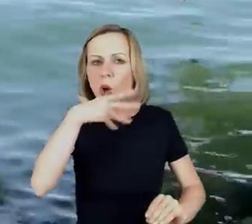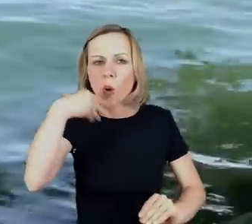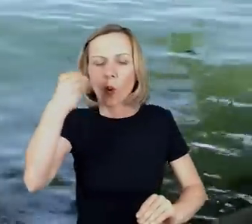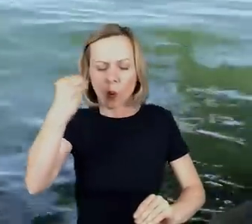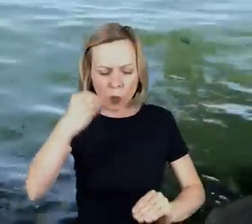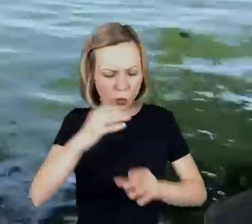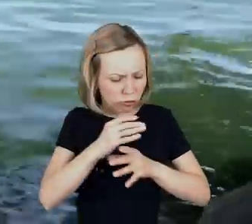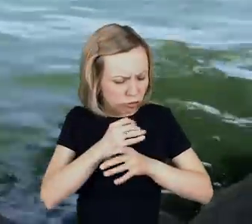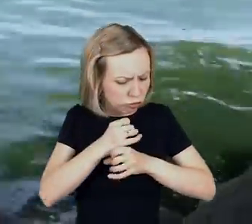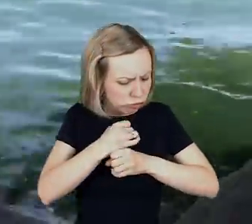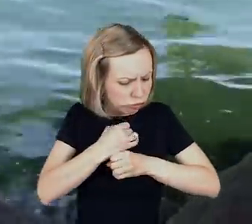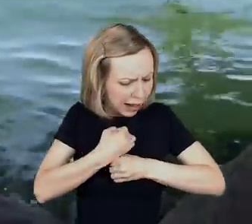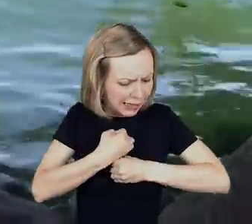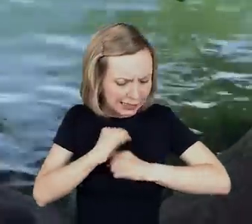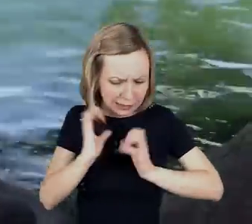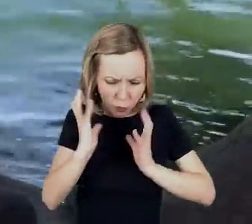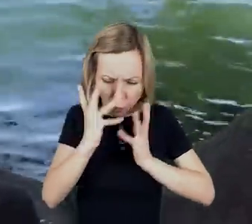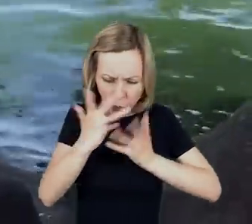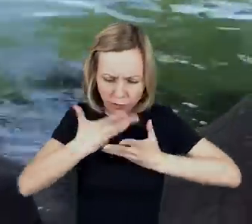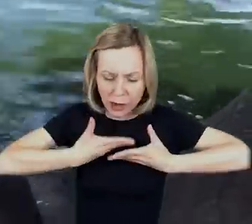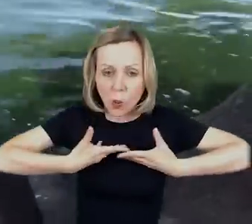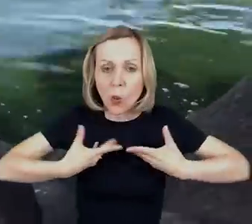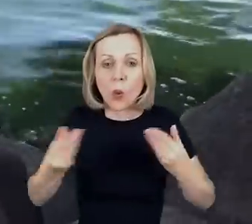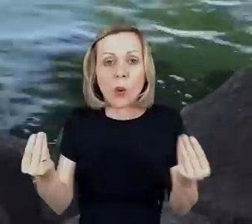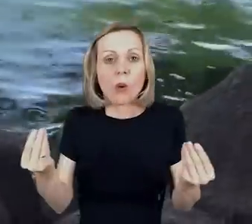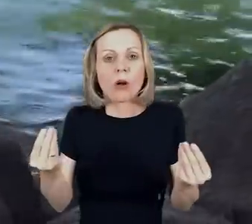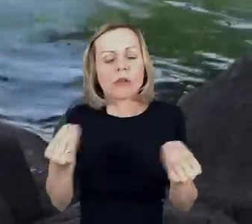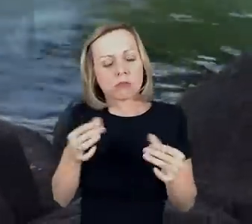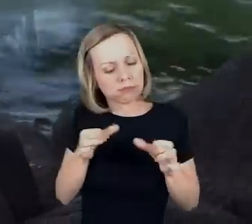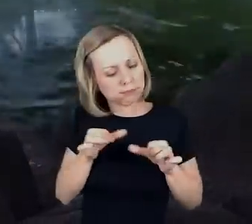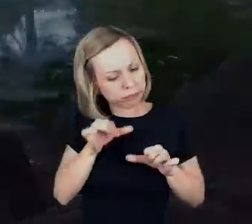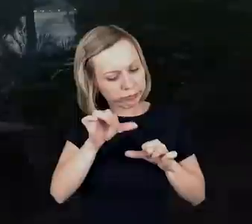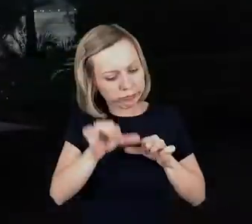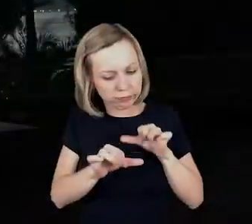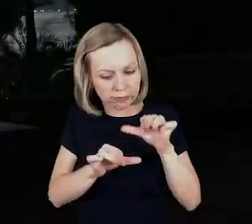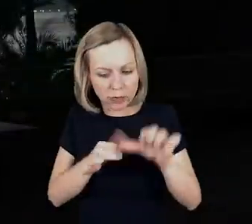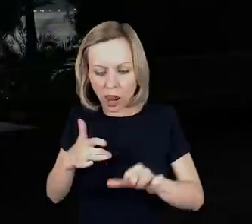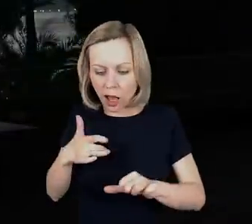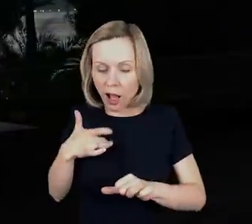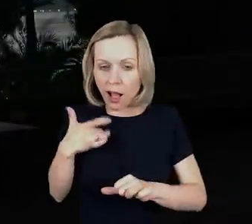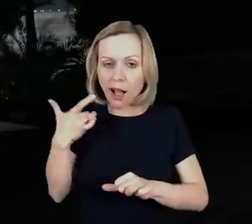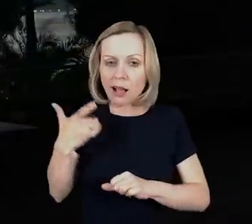the strains and stress, and let our ordered lives